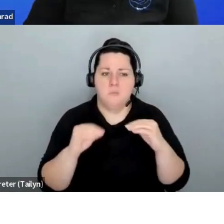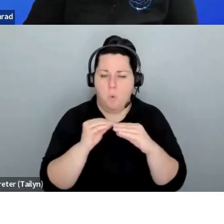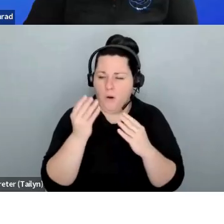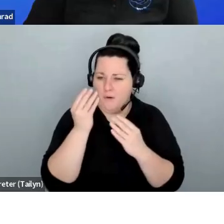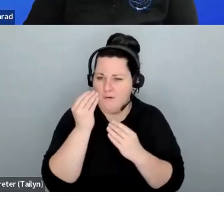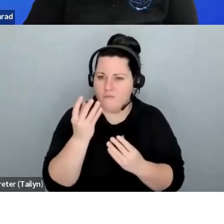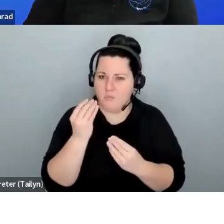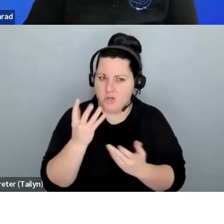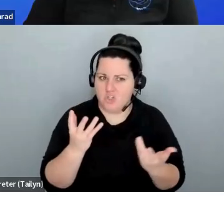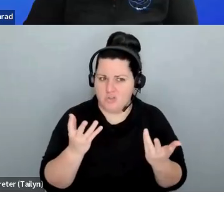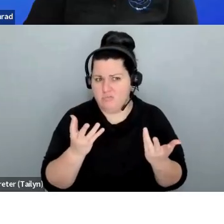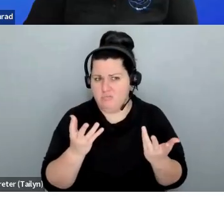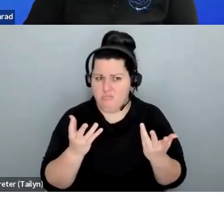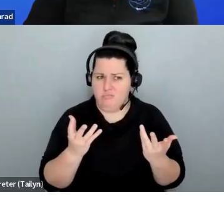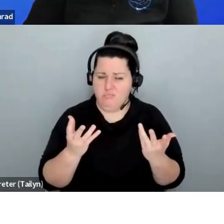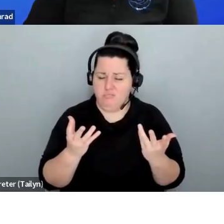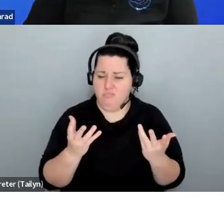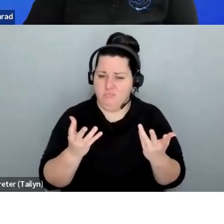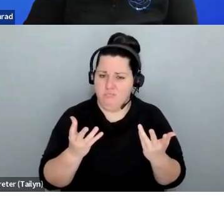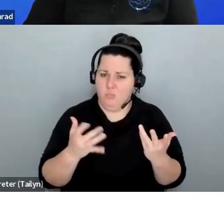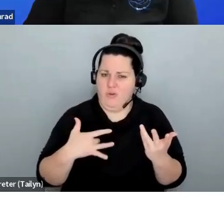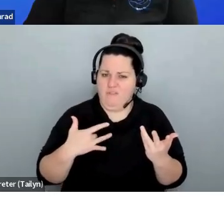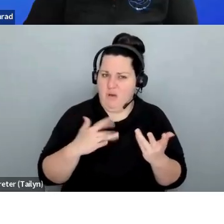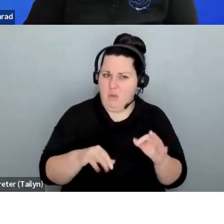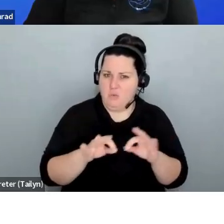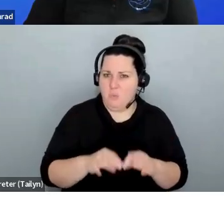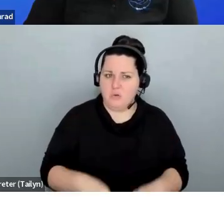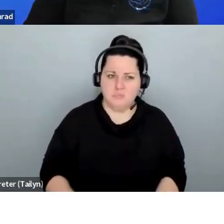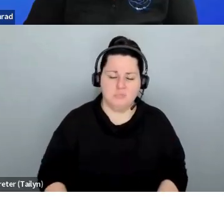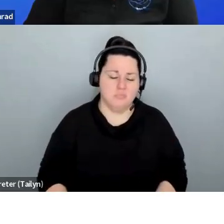we felt from that resource was important.